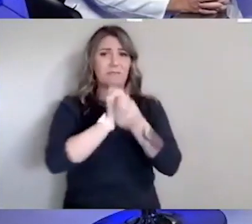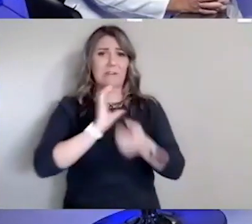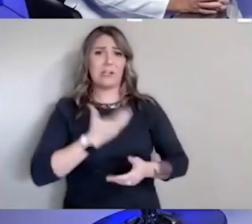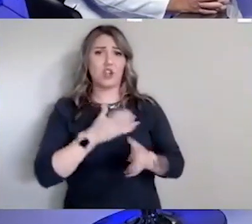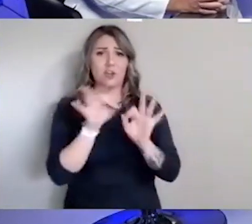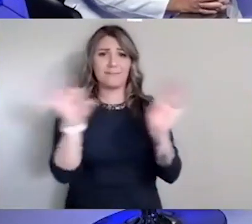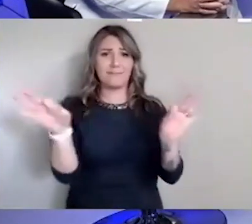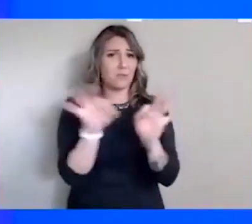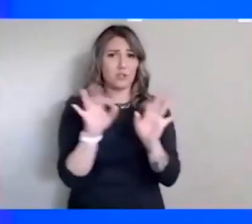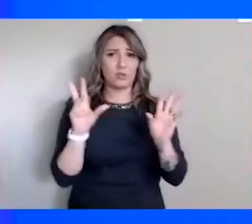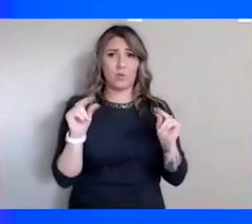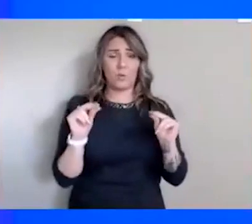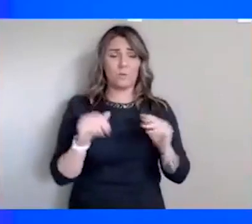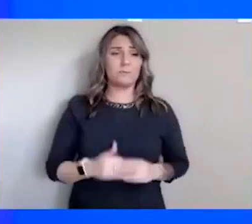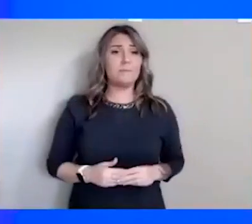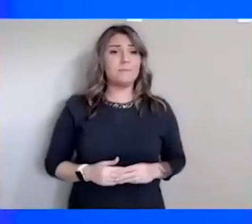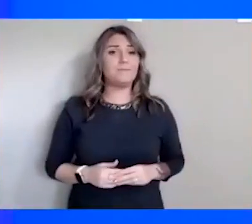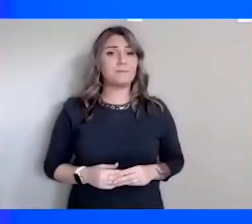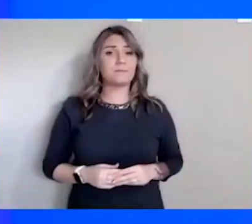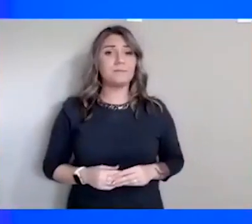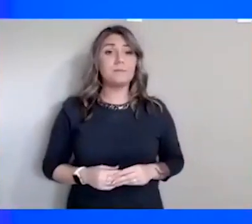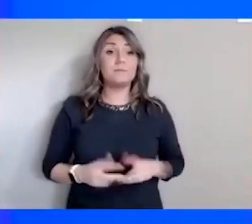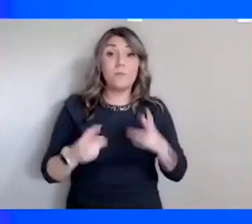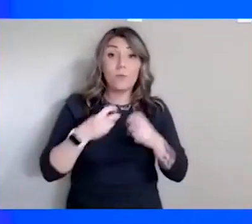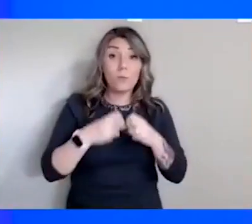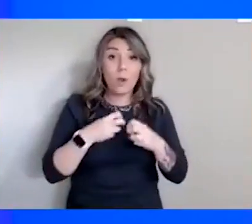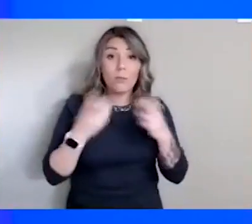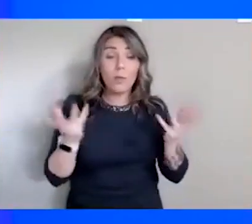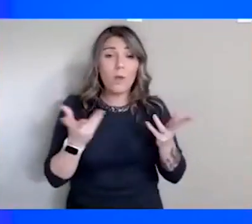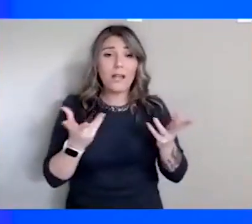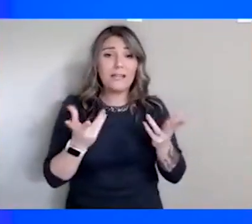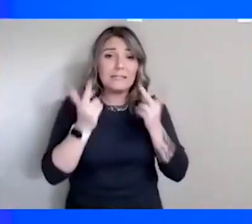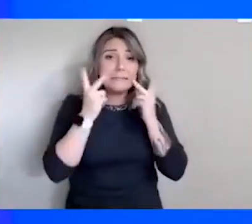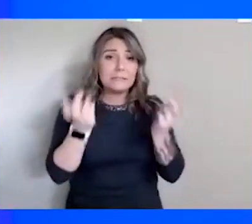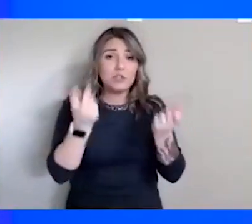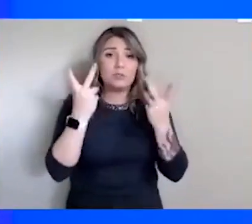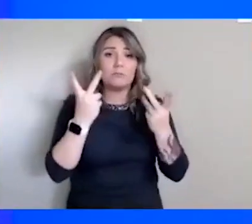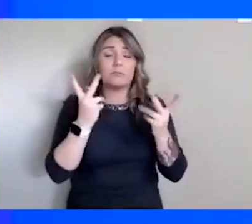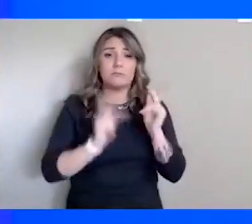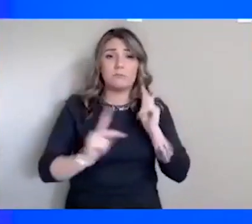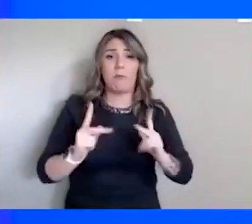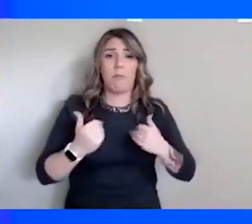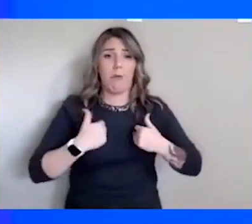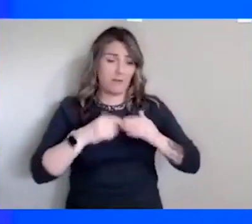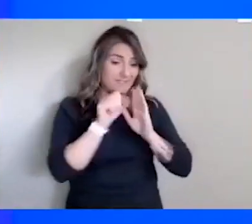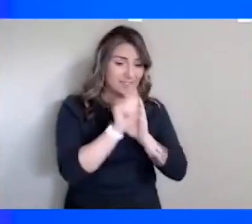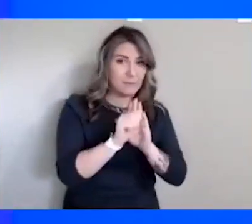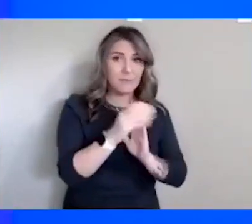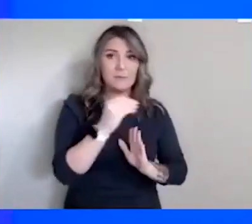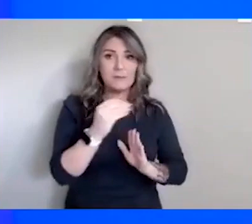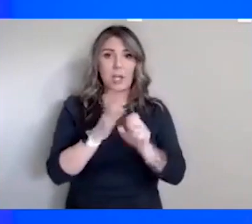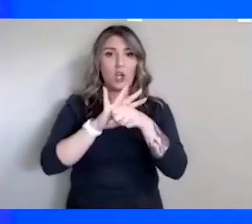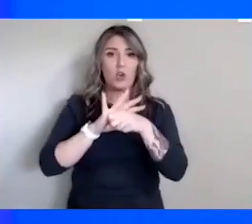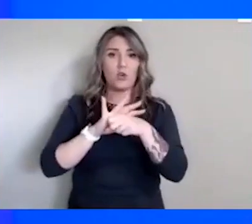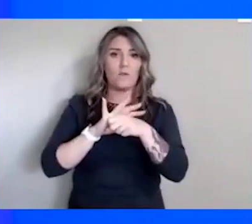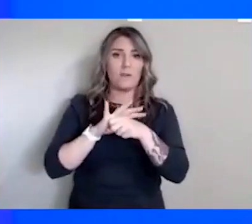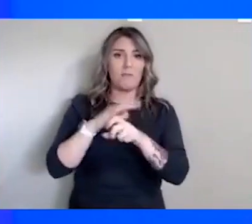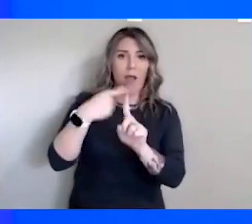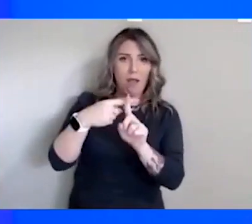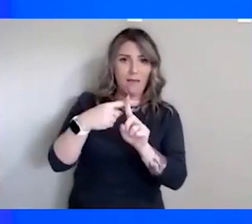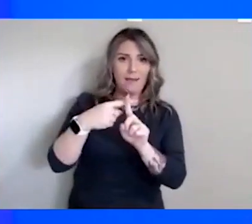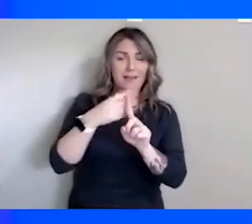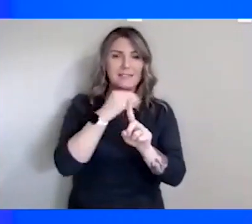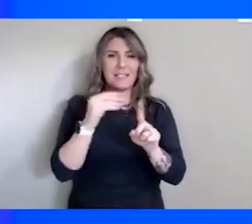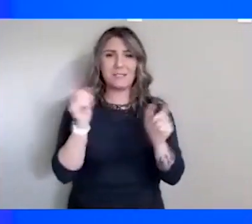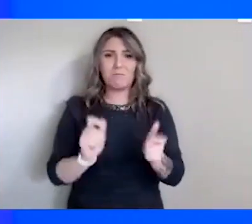is, we were seeing too many people with symptoms and COVID positive. We saw a very, very small percentage of people that were coming